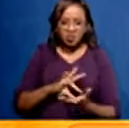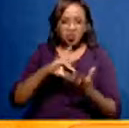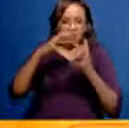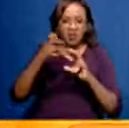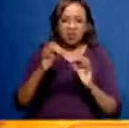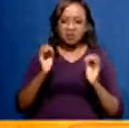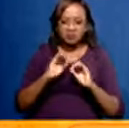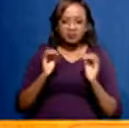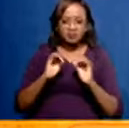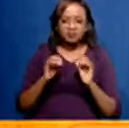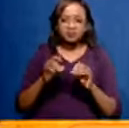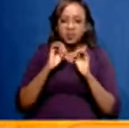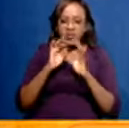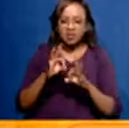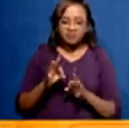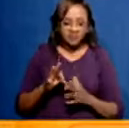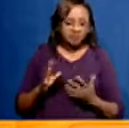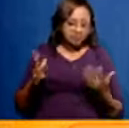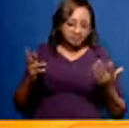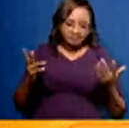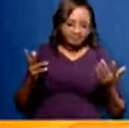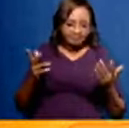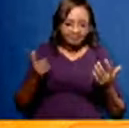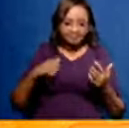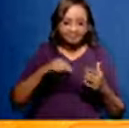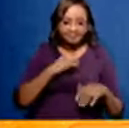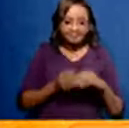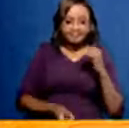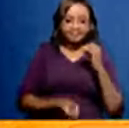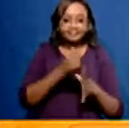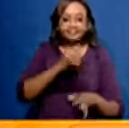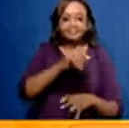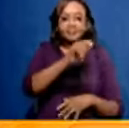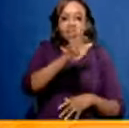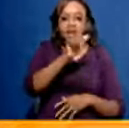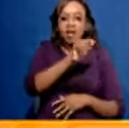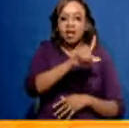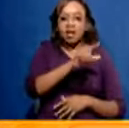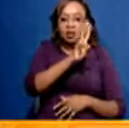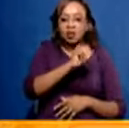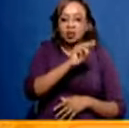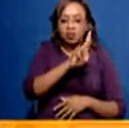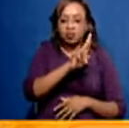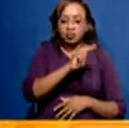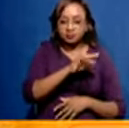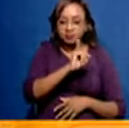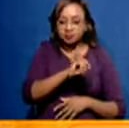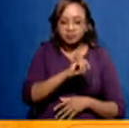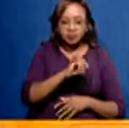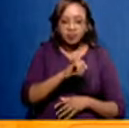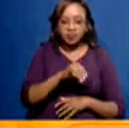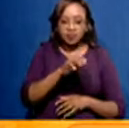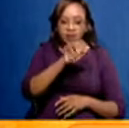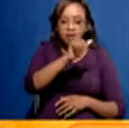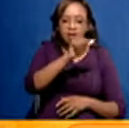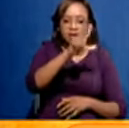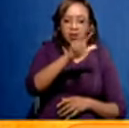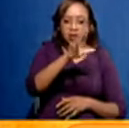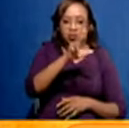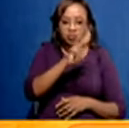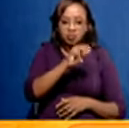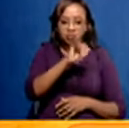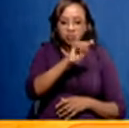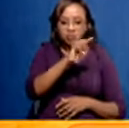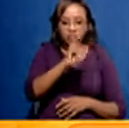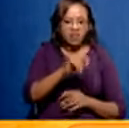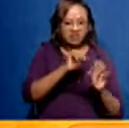system, Jeff, I think you would agree, would not be the most complicated thing to do because it has been done by top universities. Yeah. And I think it just